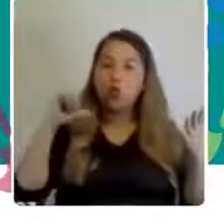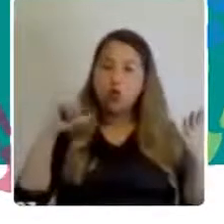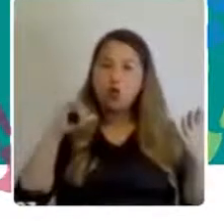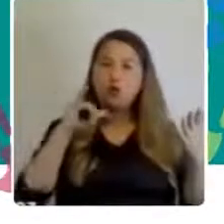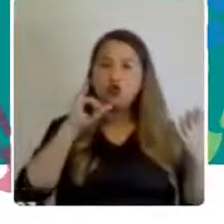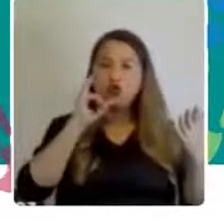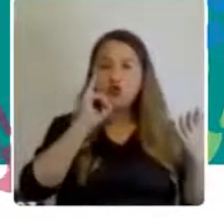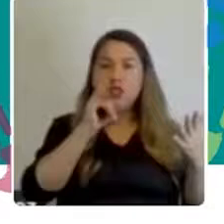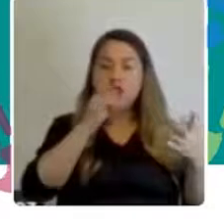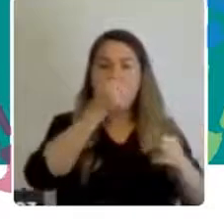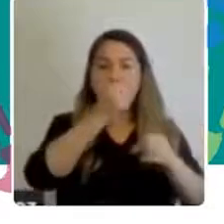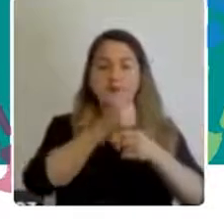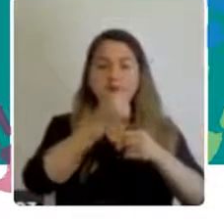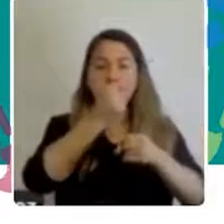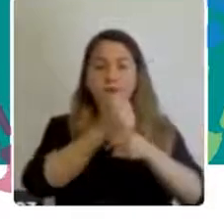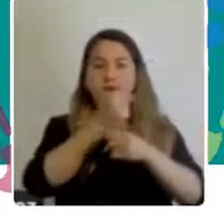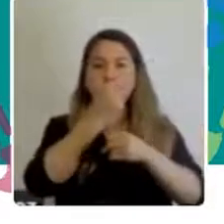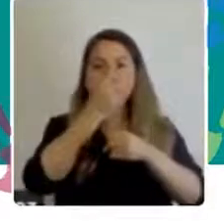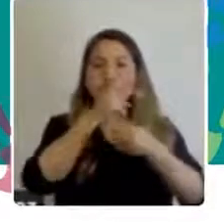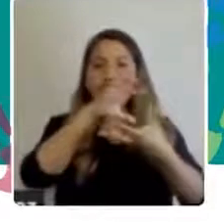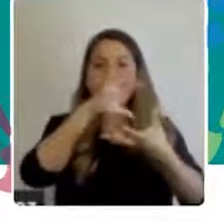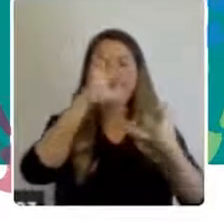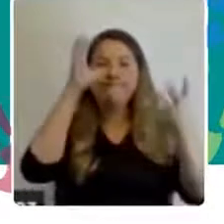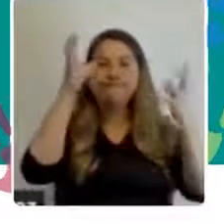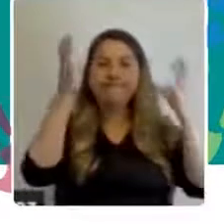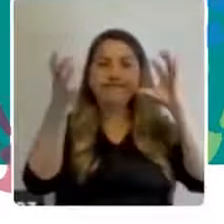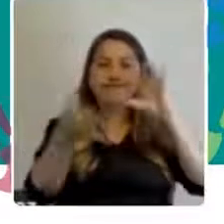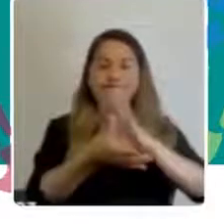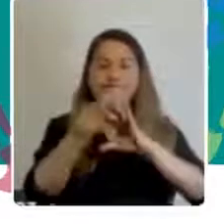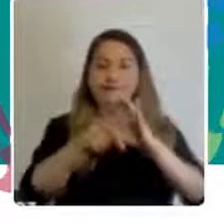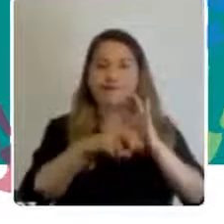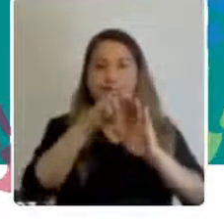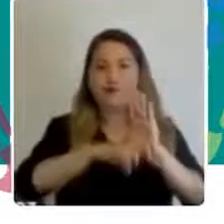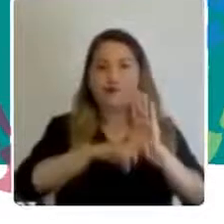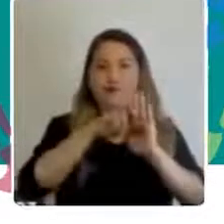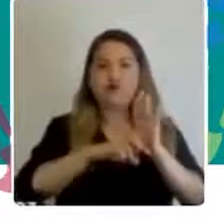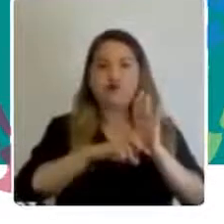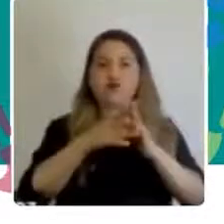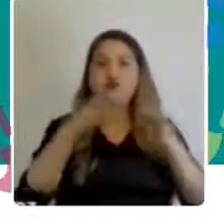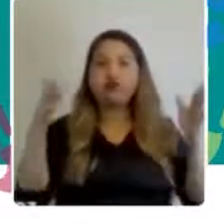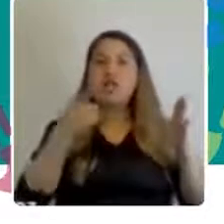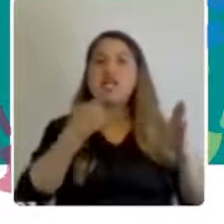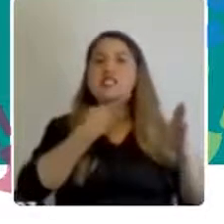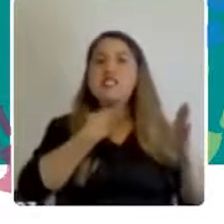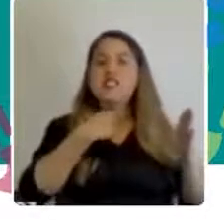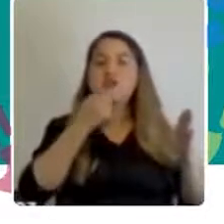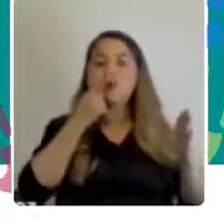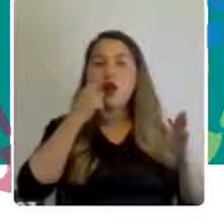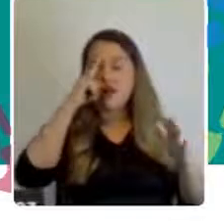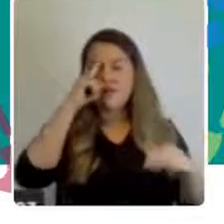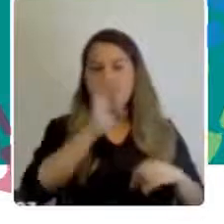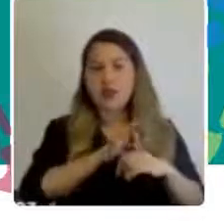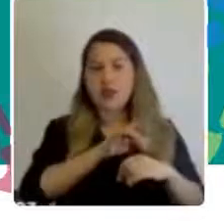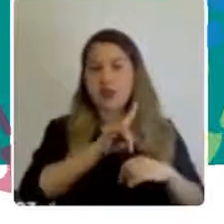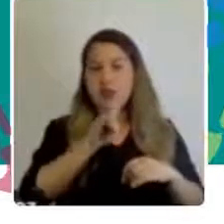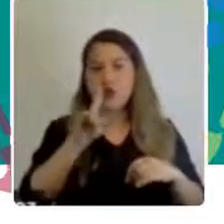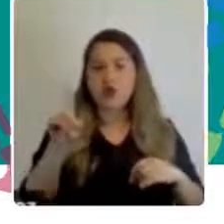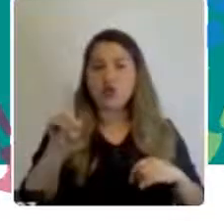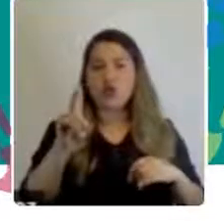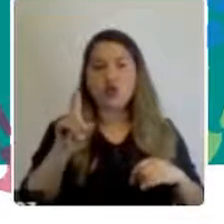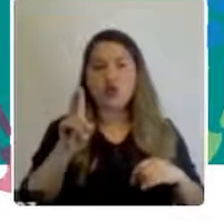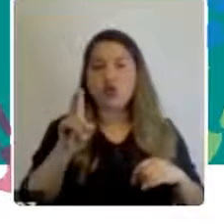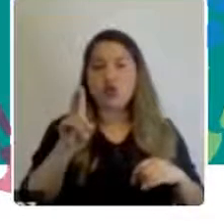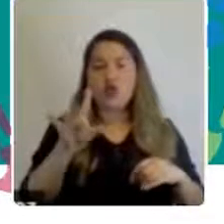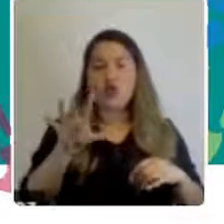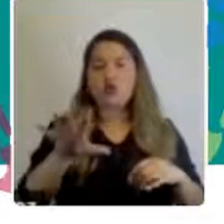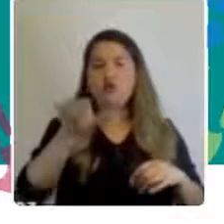very interesting program, which is Undiagnosed Disease Network International. This has been